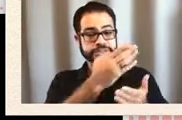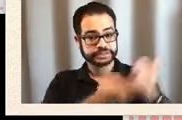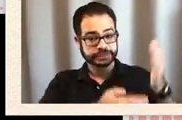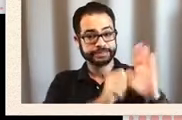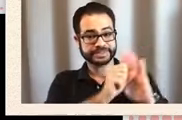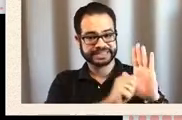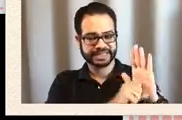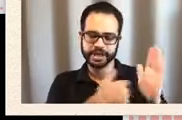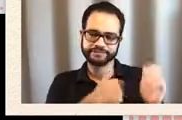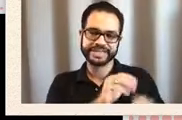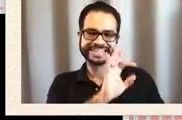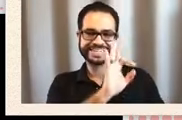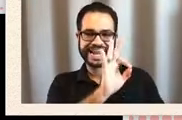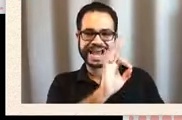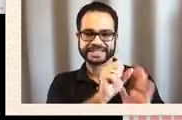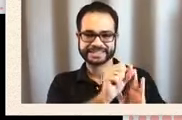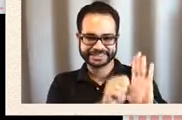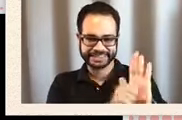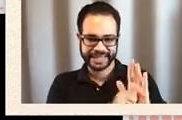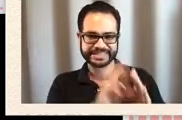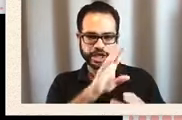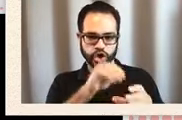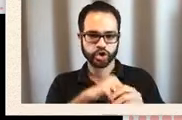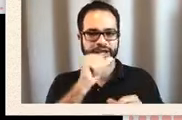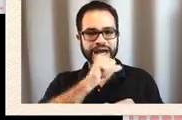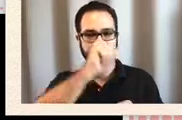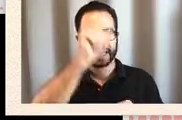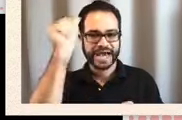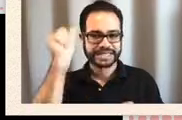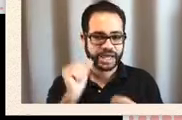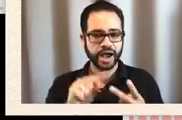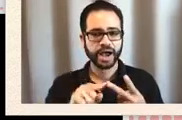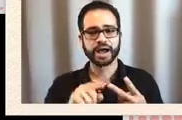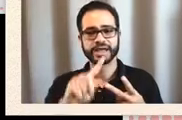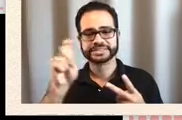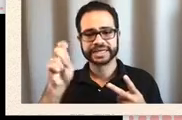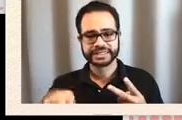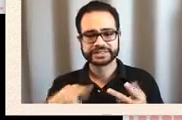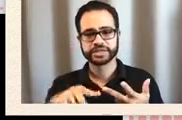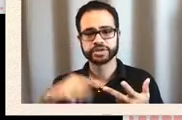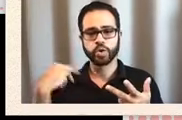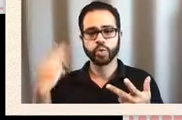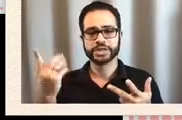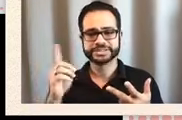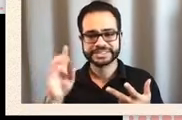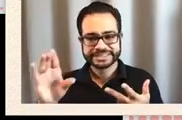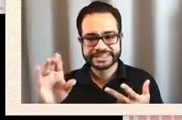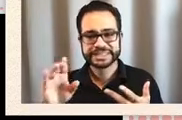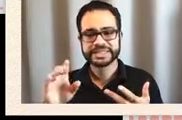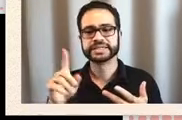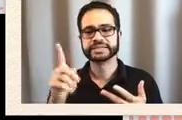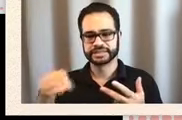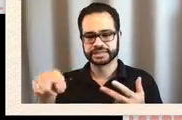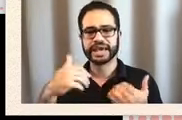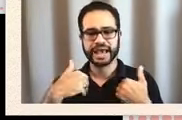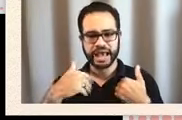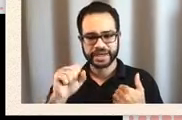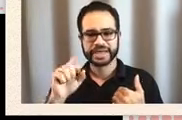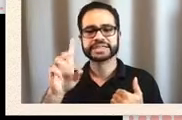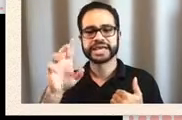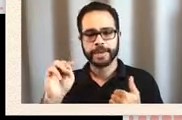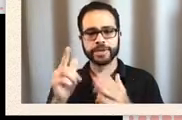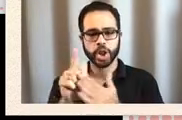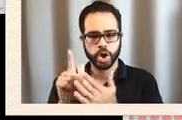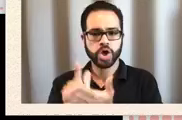including Alaska, Texas, which was the first one, Washington, D.C. has one, who have supported decision-making laws. And these